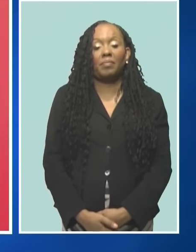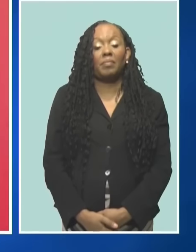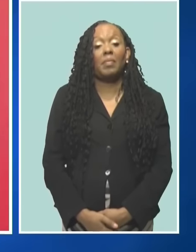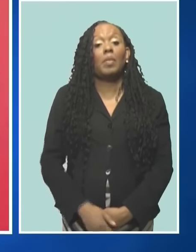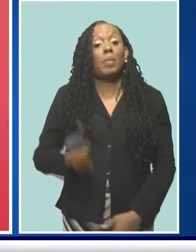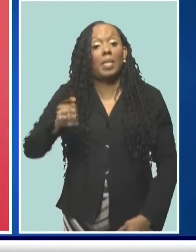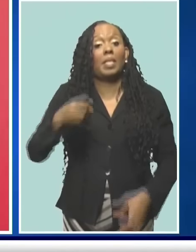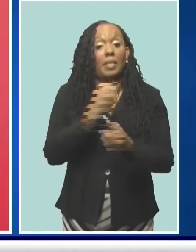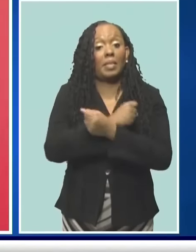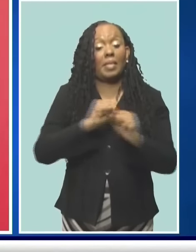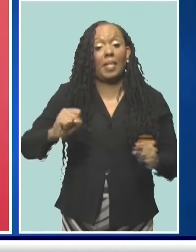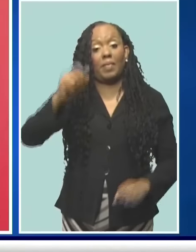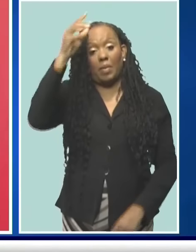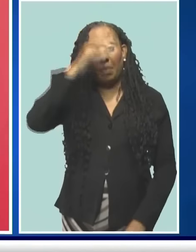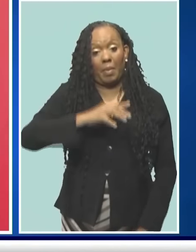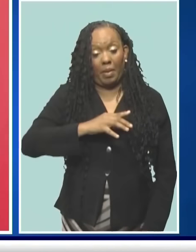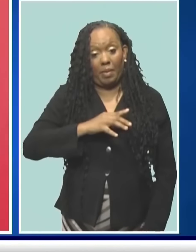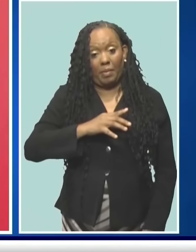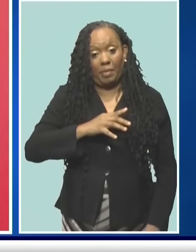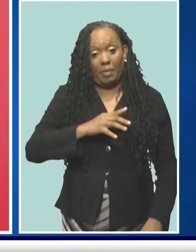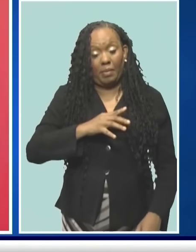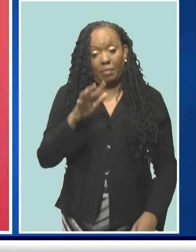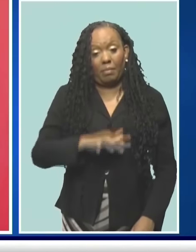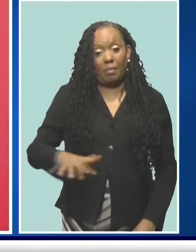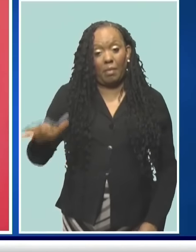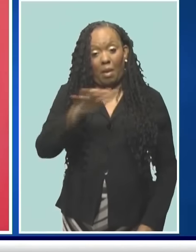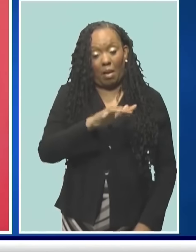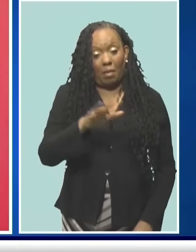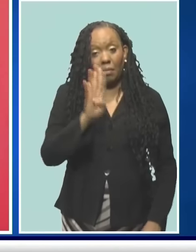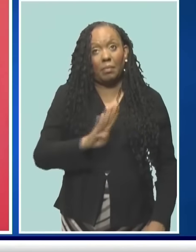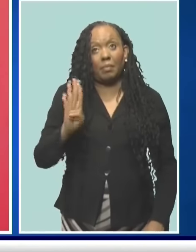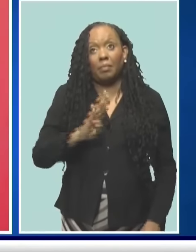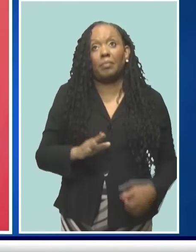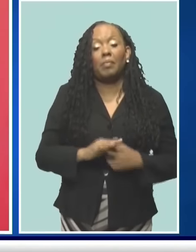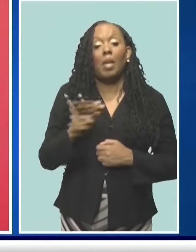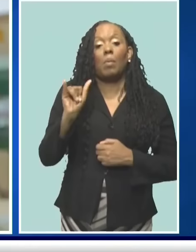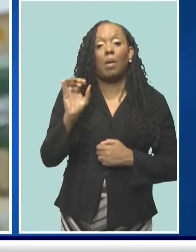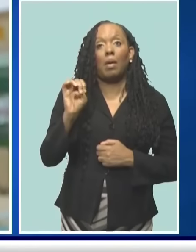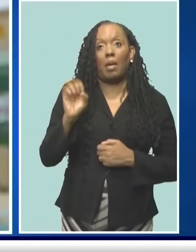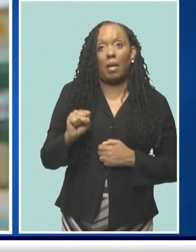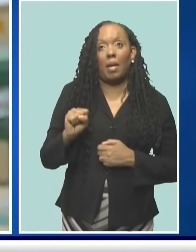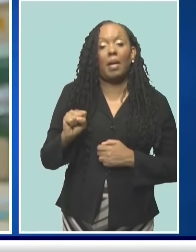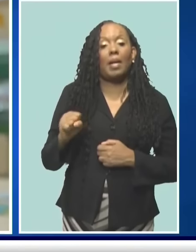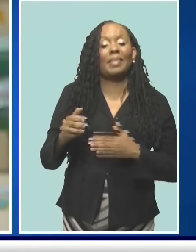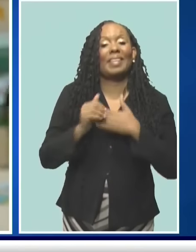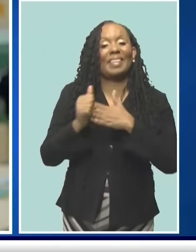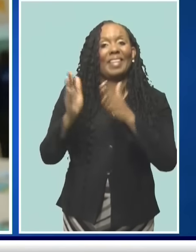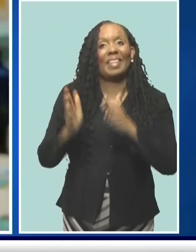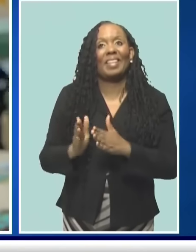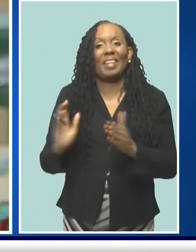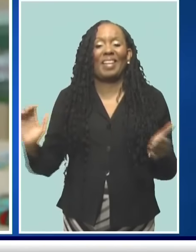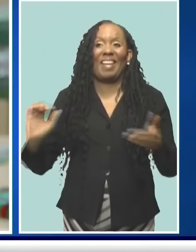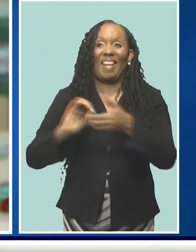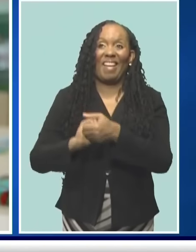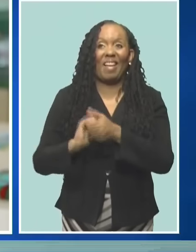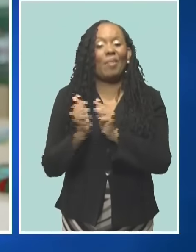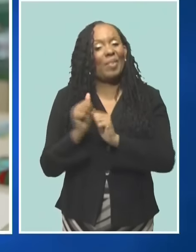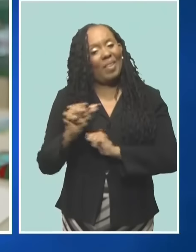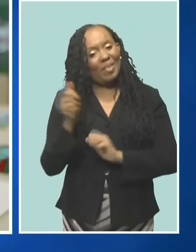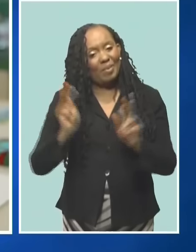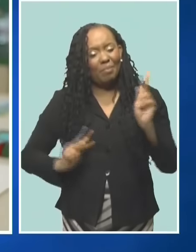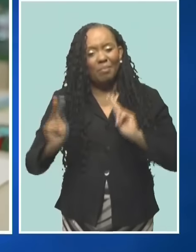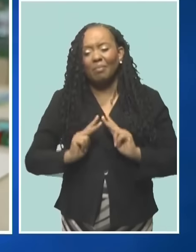society. That was the message from acting manager of the Youth Entrepreneurship Scheme, Ryan Mosley, as they partner with resource persons